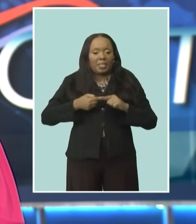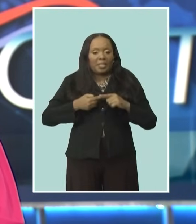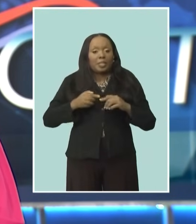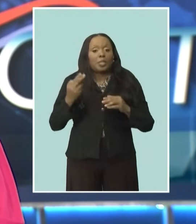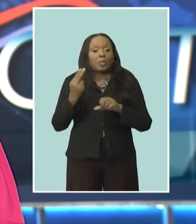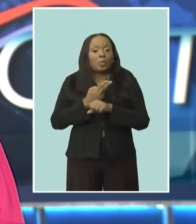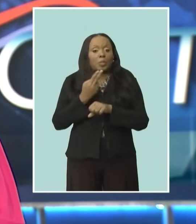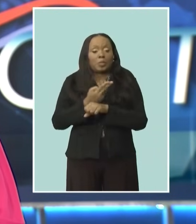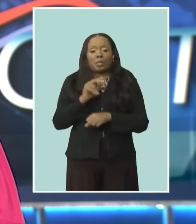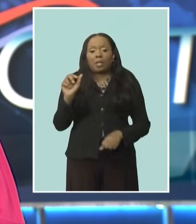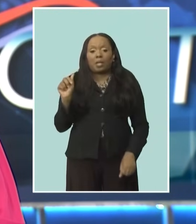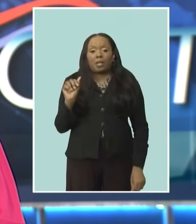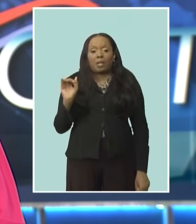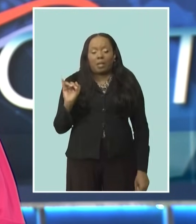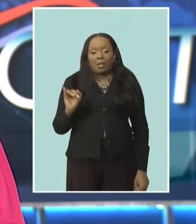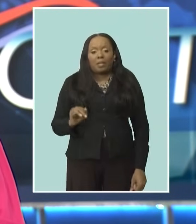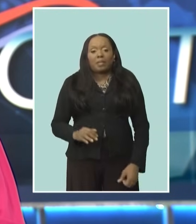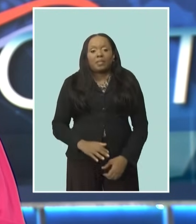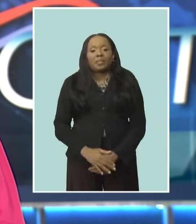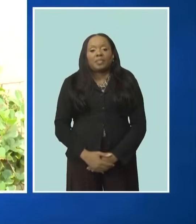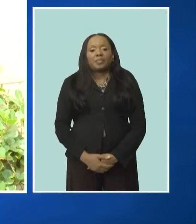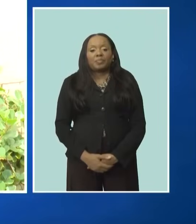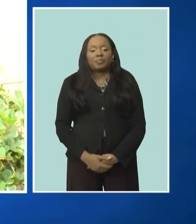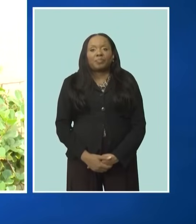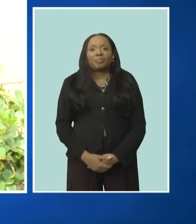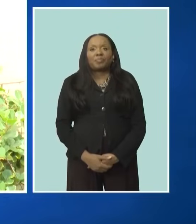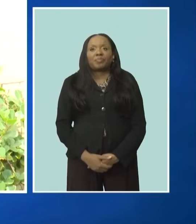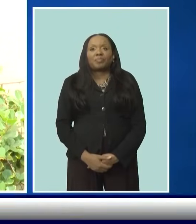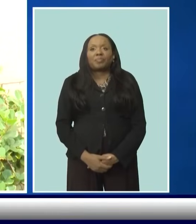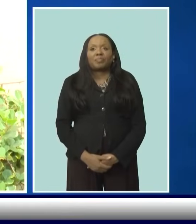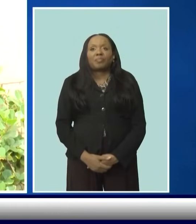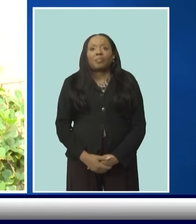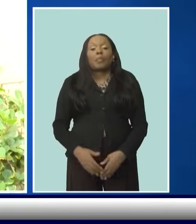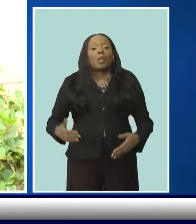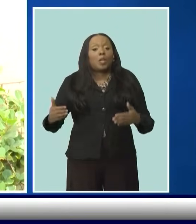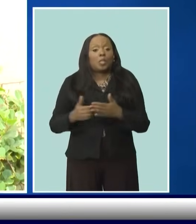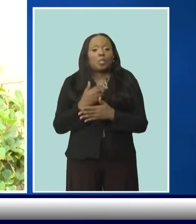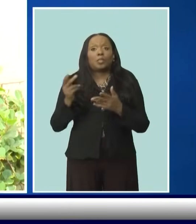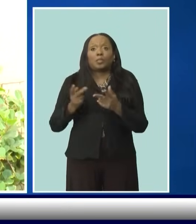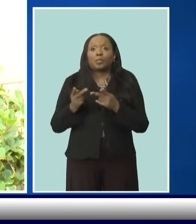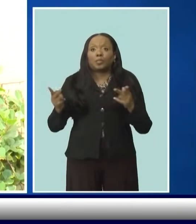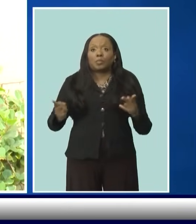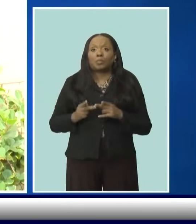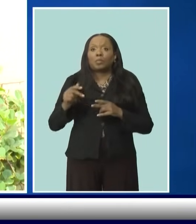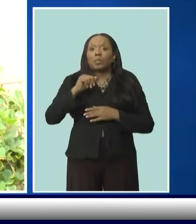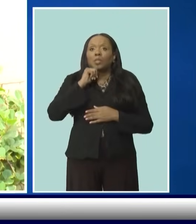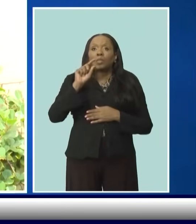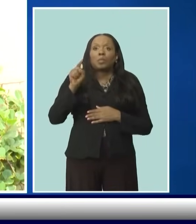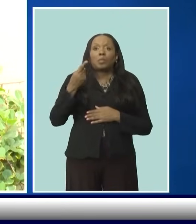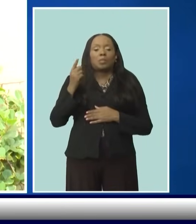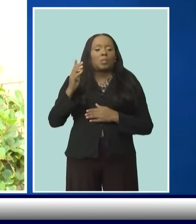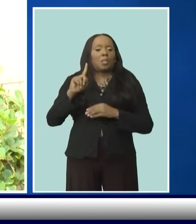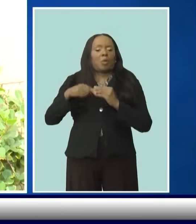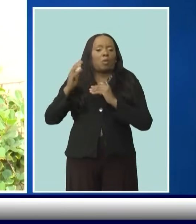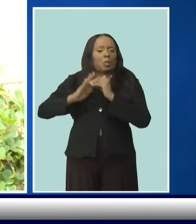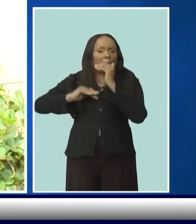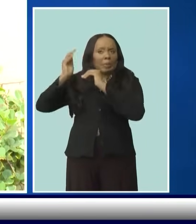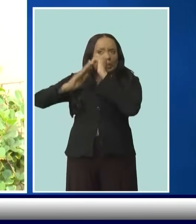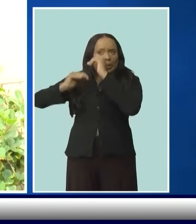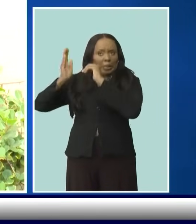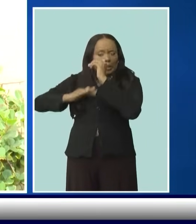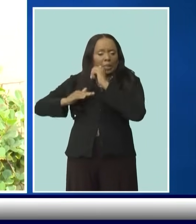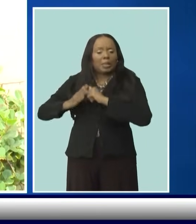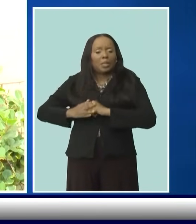artificial intelligence. This facility will be more than bricks and beds. It will be